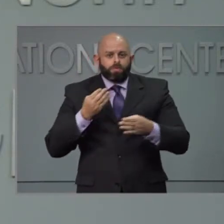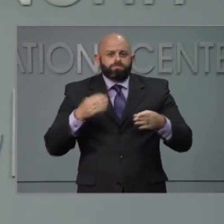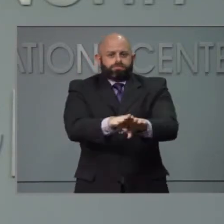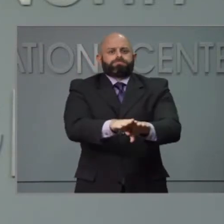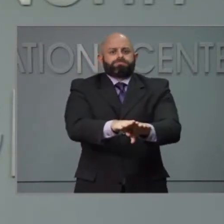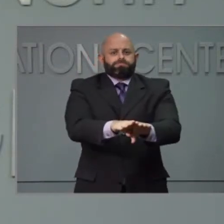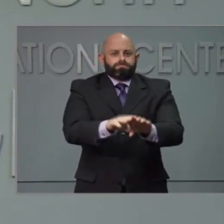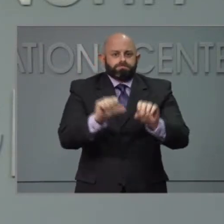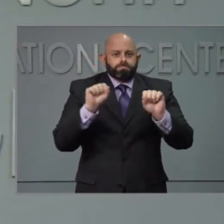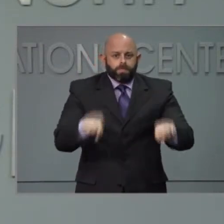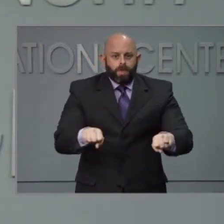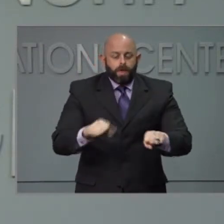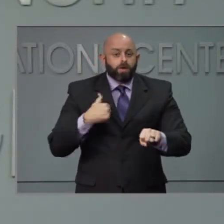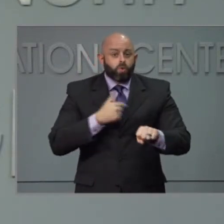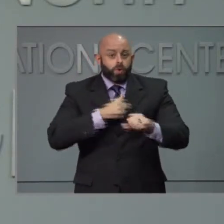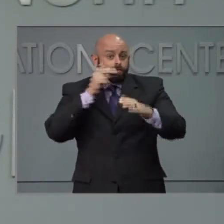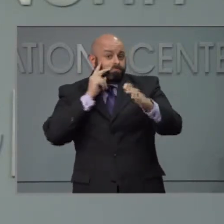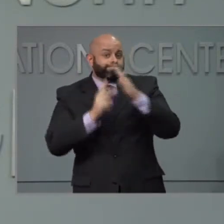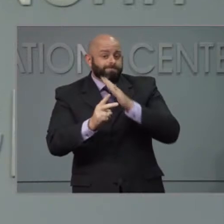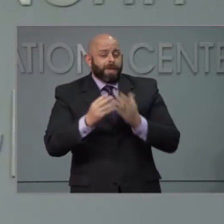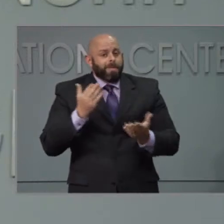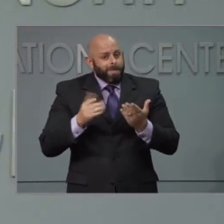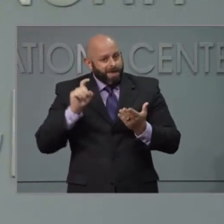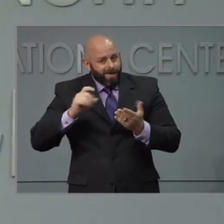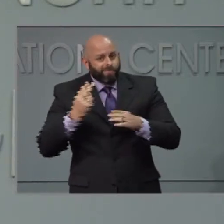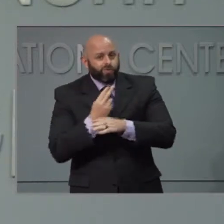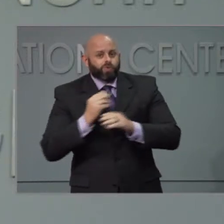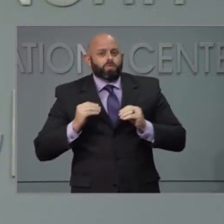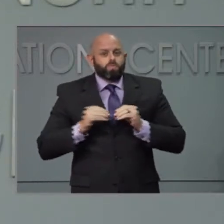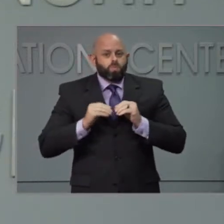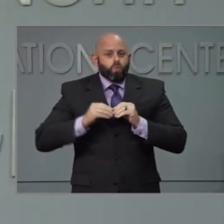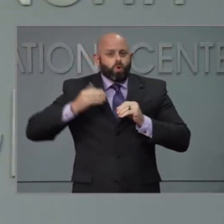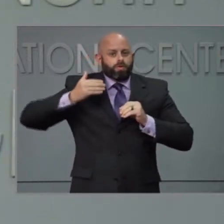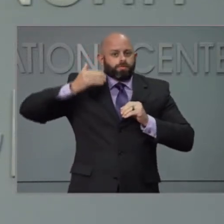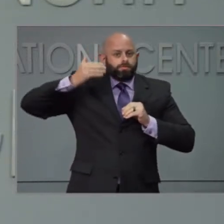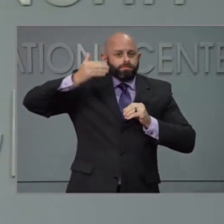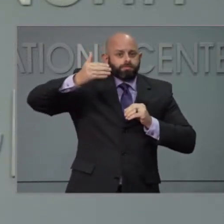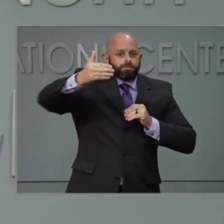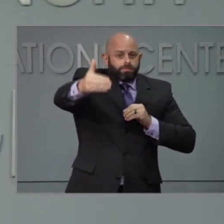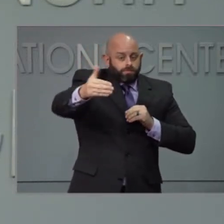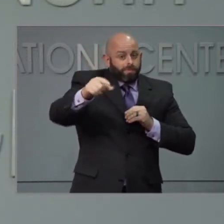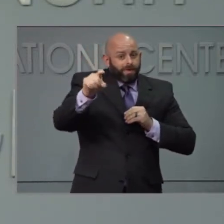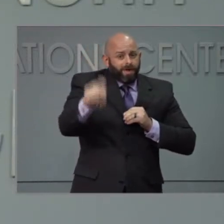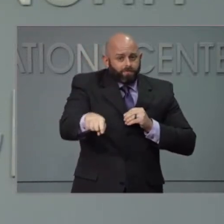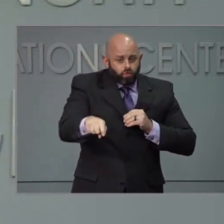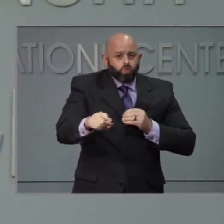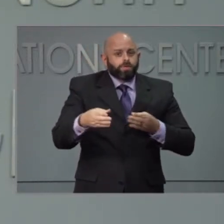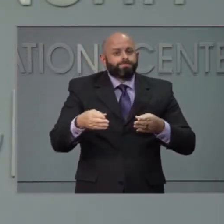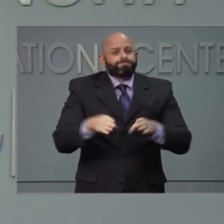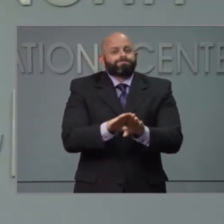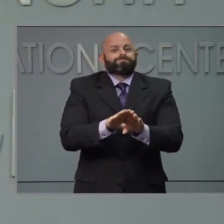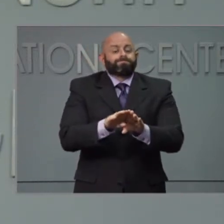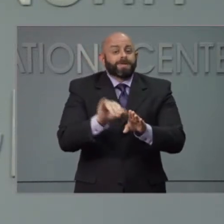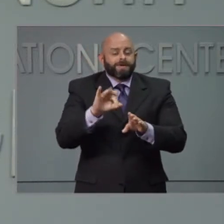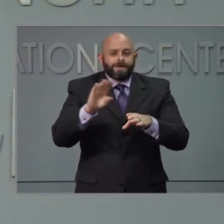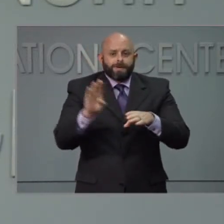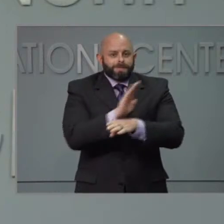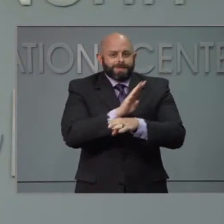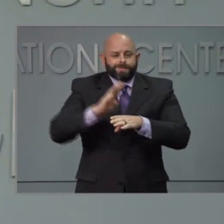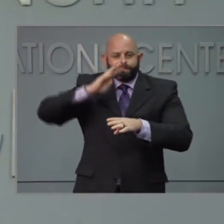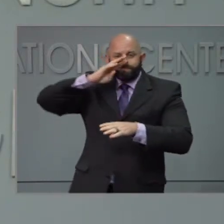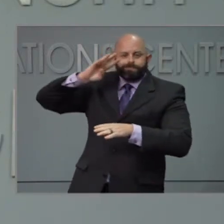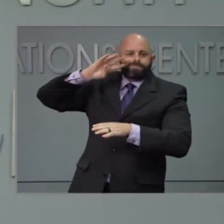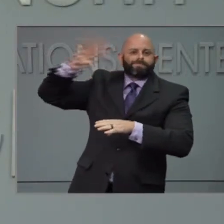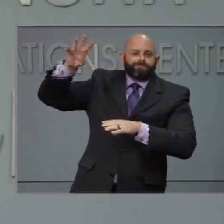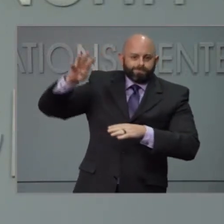we anticipate that that's going to be used more in the coming days, particularly working with local